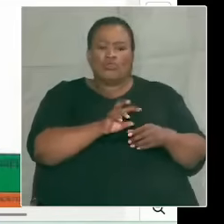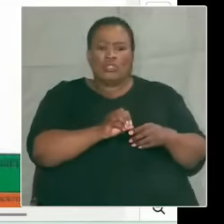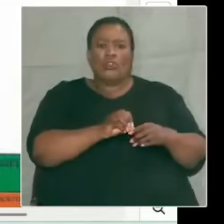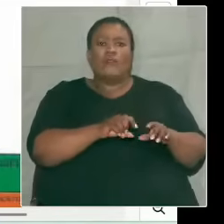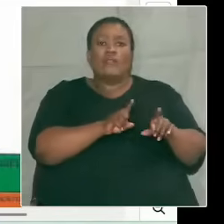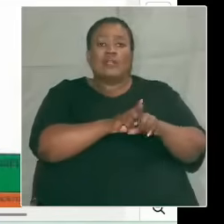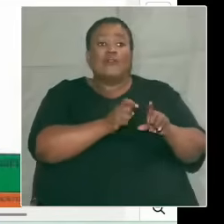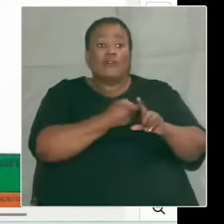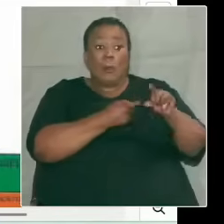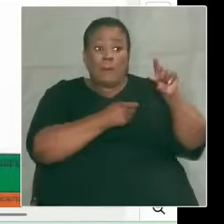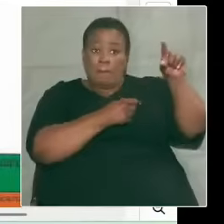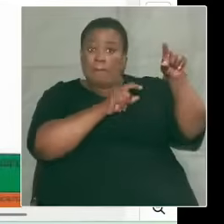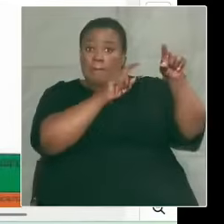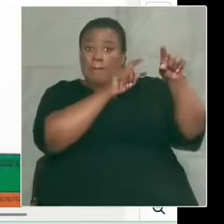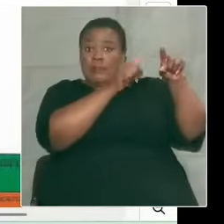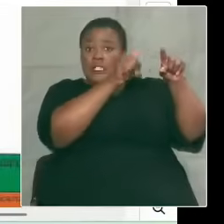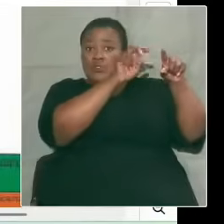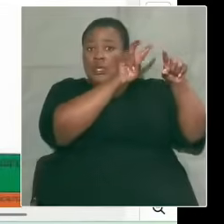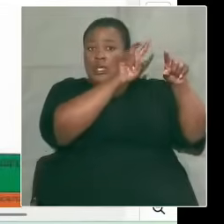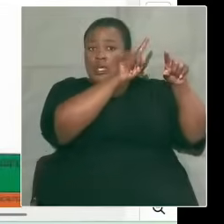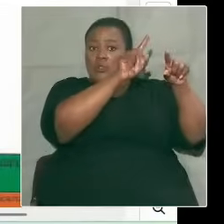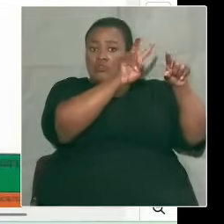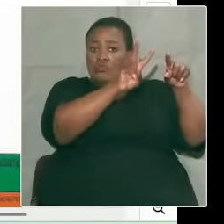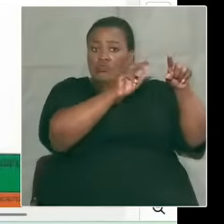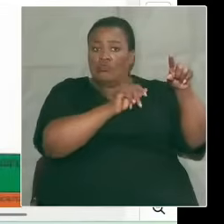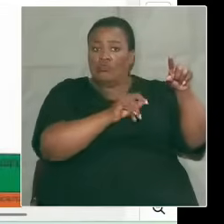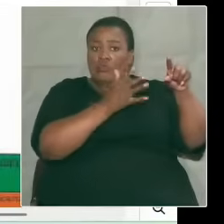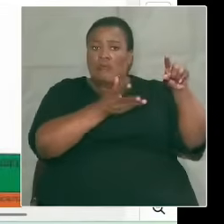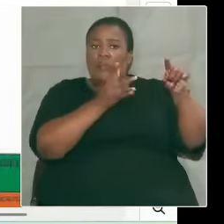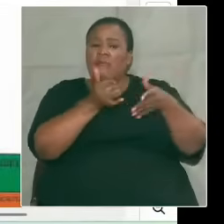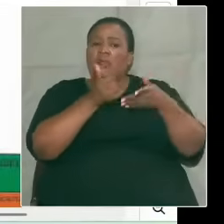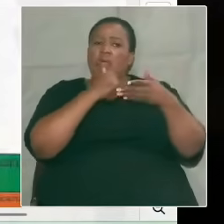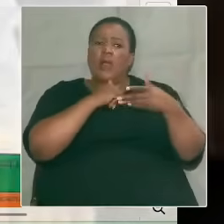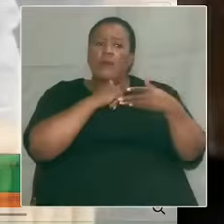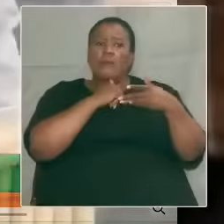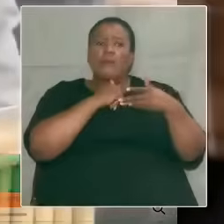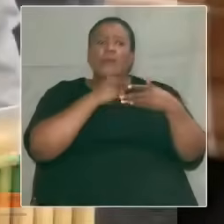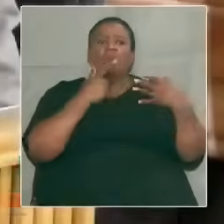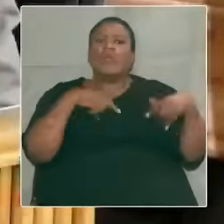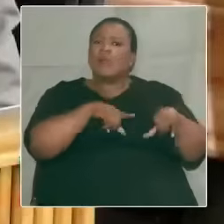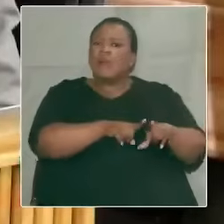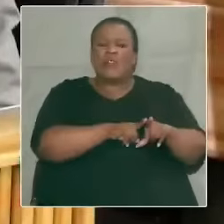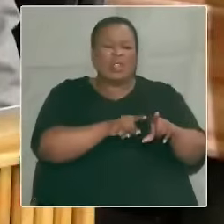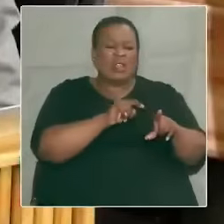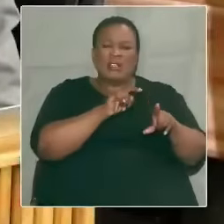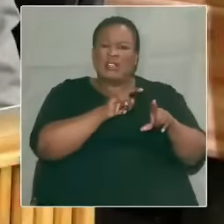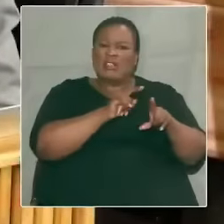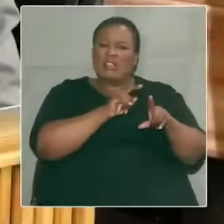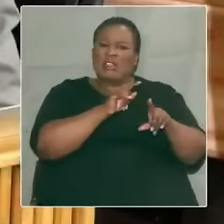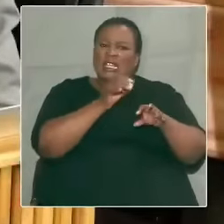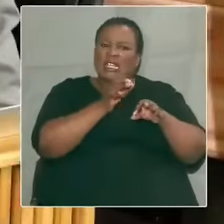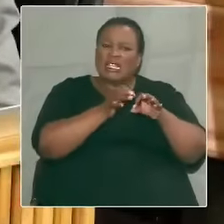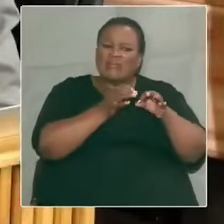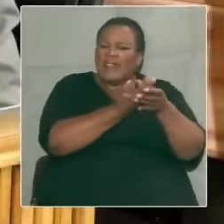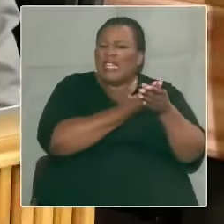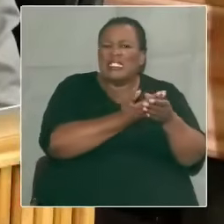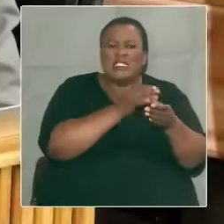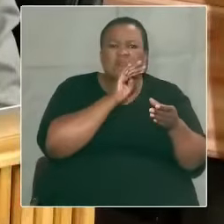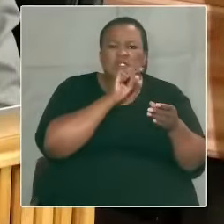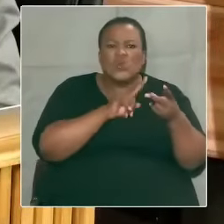same 612. But perhaps to assist the commission, what are parallel cases and what are ad hoc